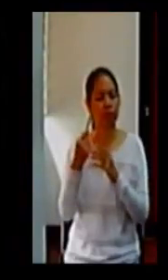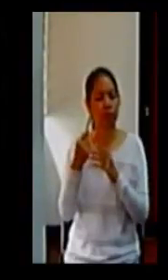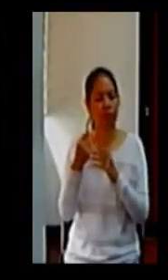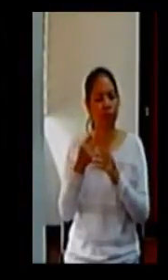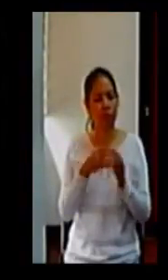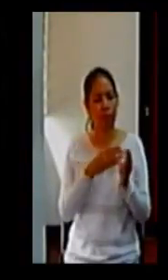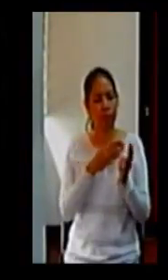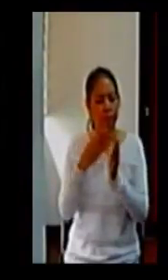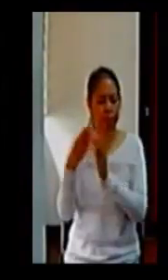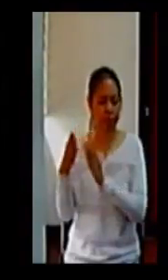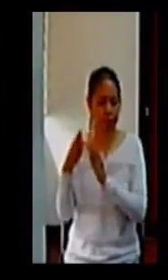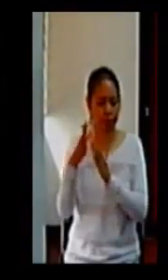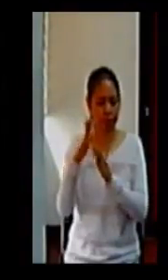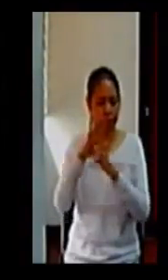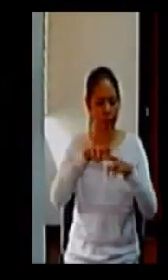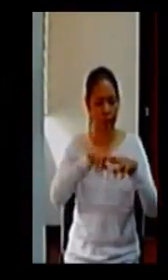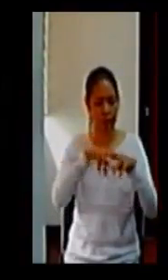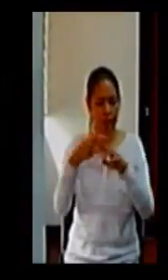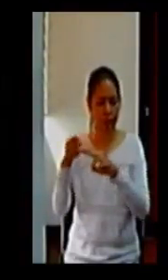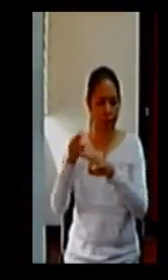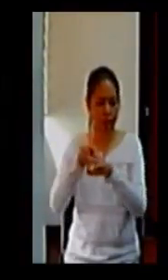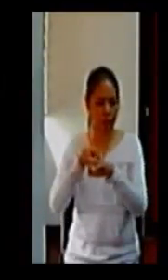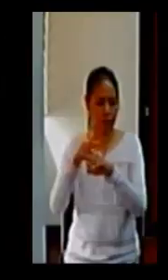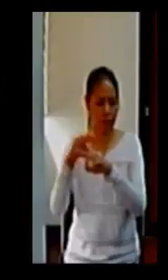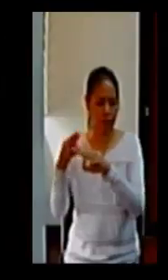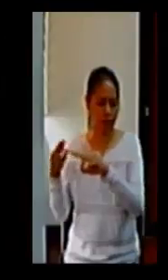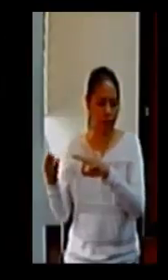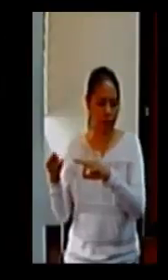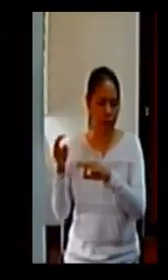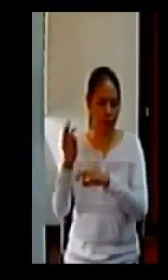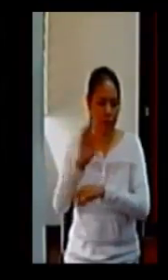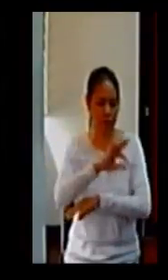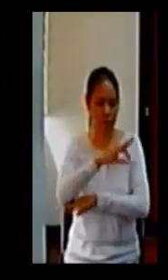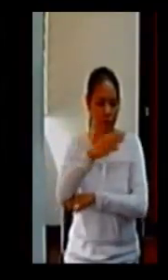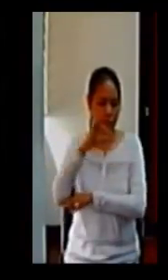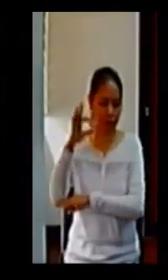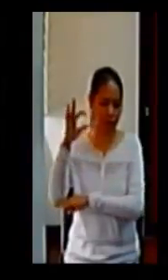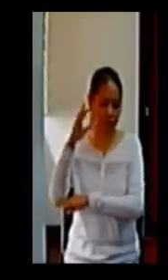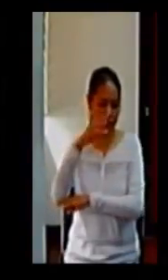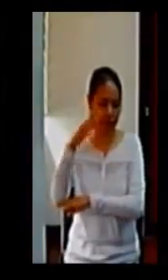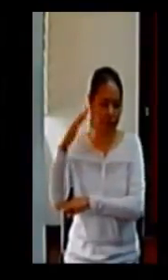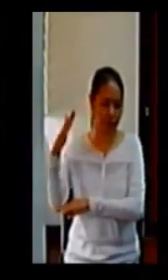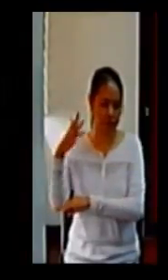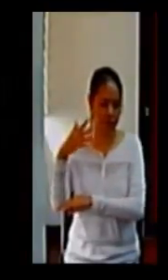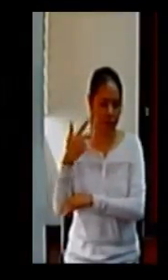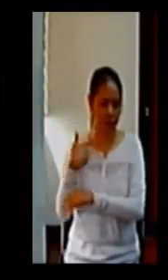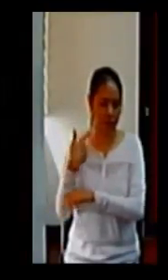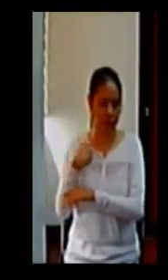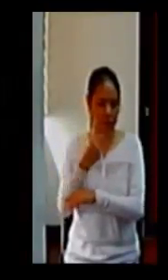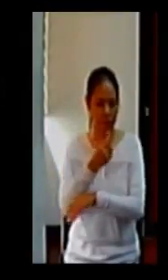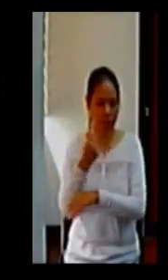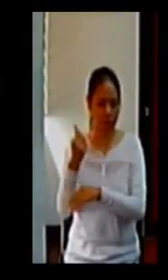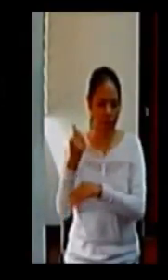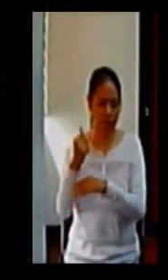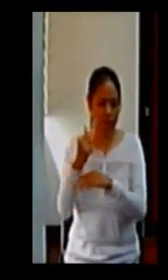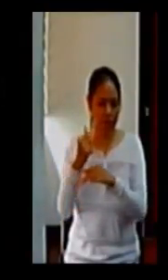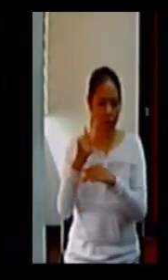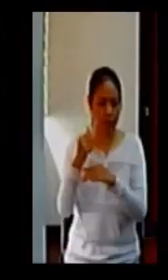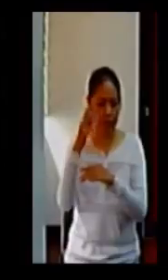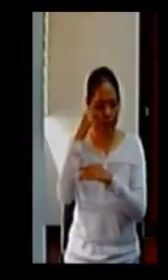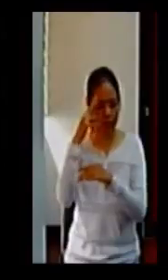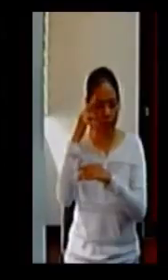cover or other factors as well? Because do you know how